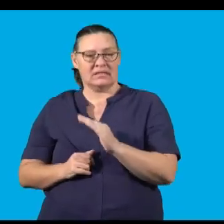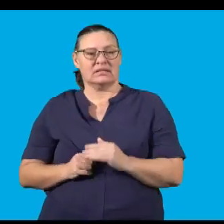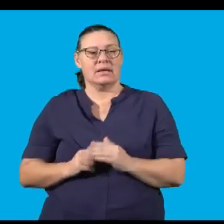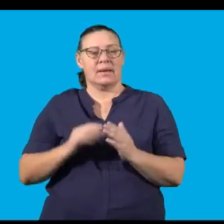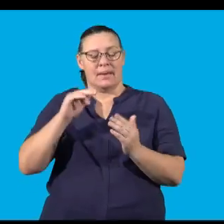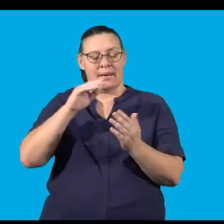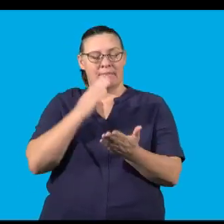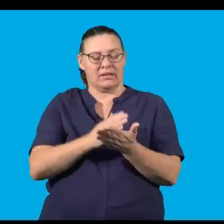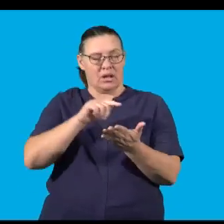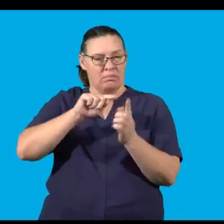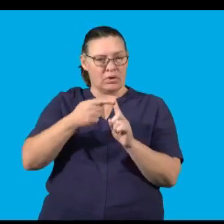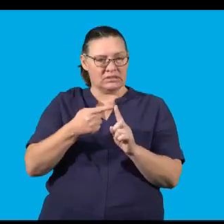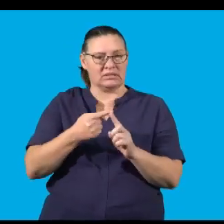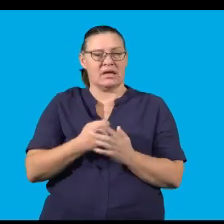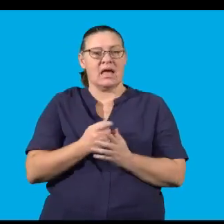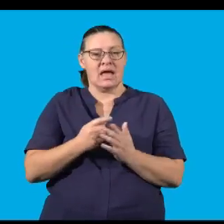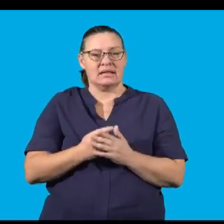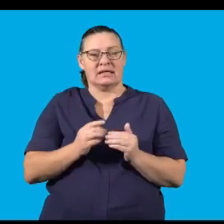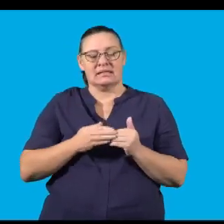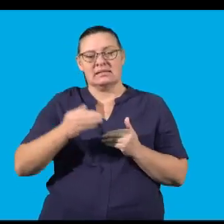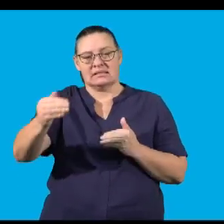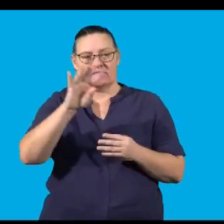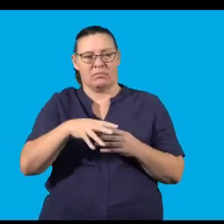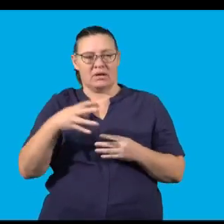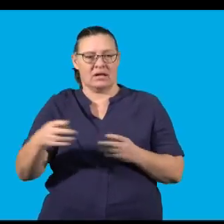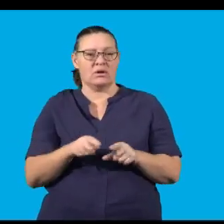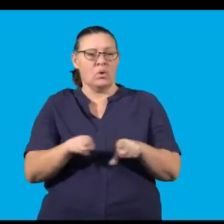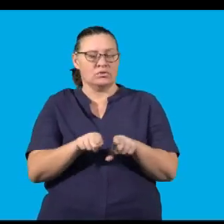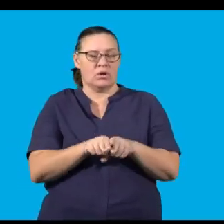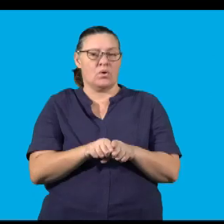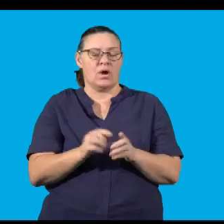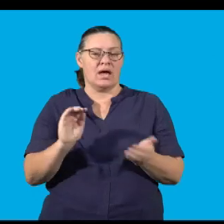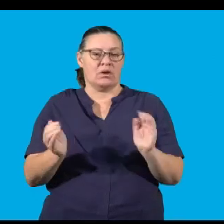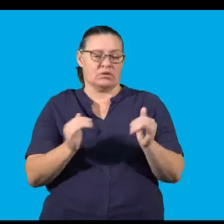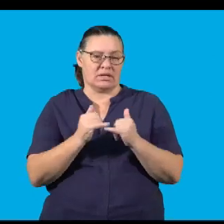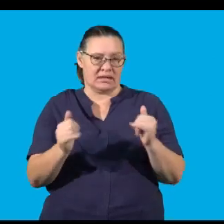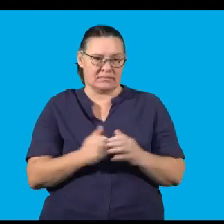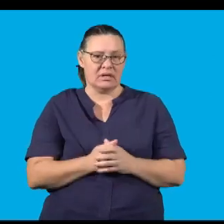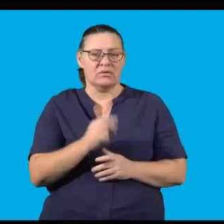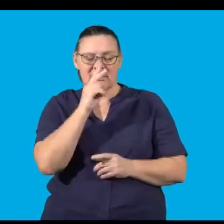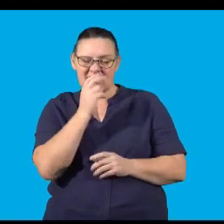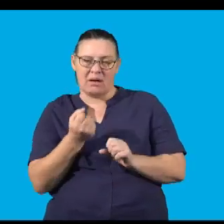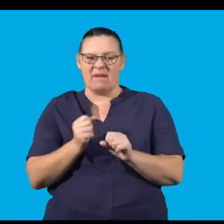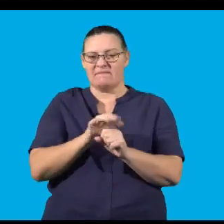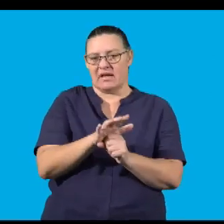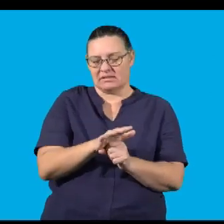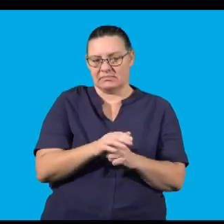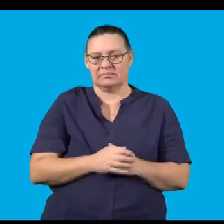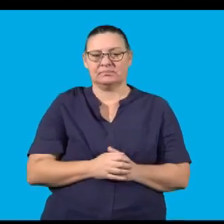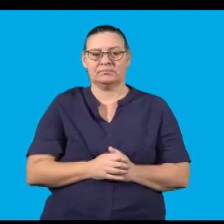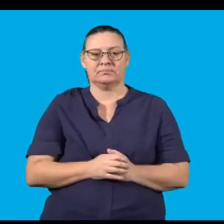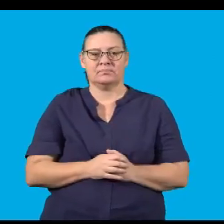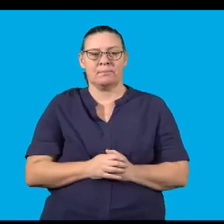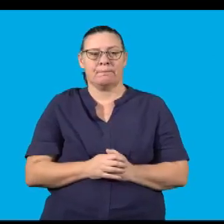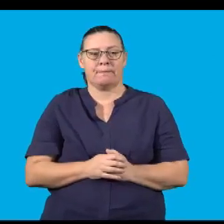and distance formulae, and equations of lines. And then of course we will look how gradients affect angles of inclinations as